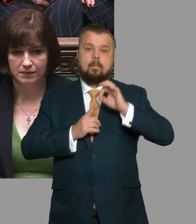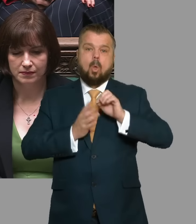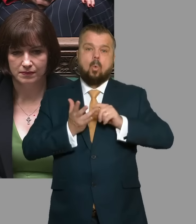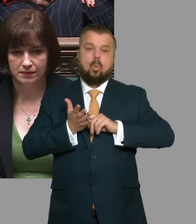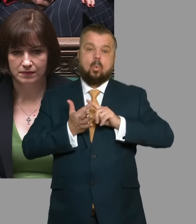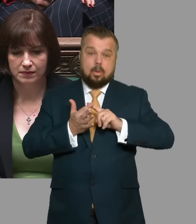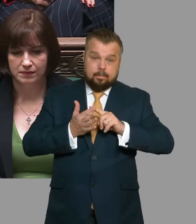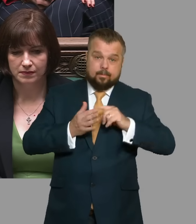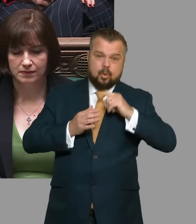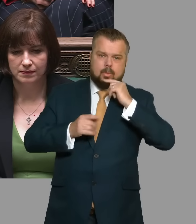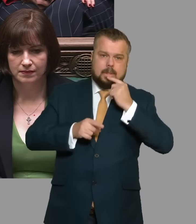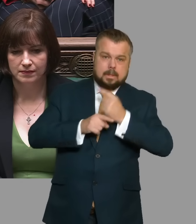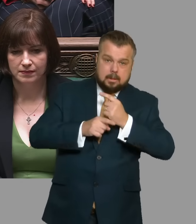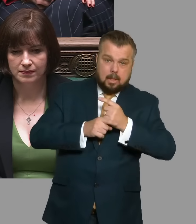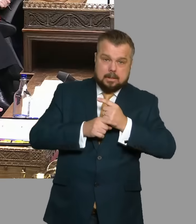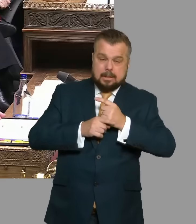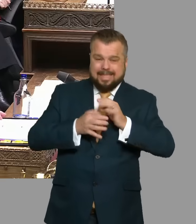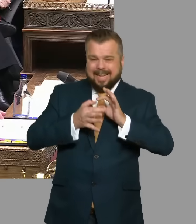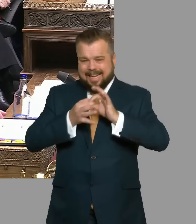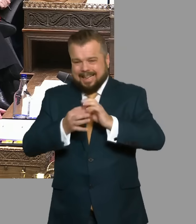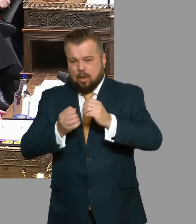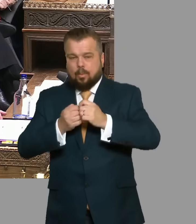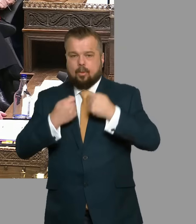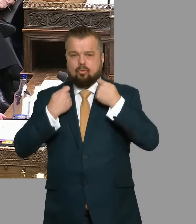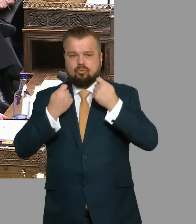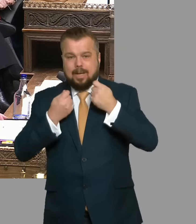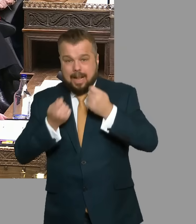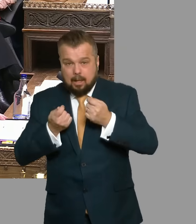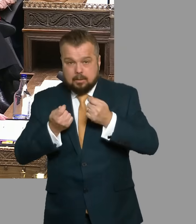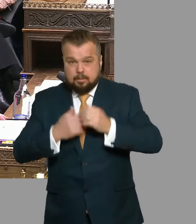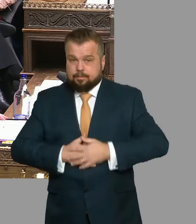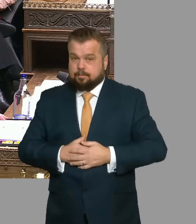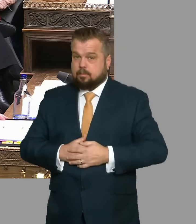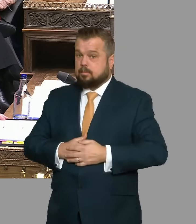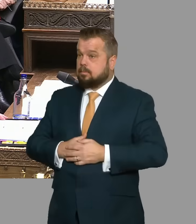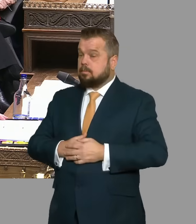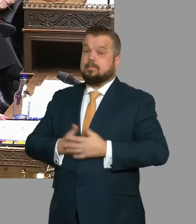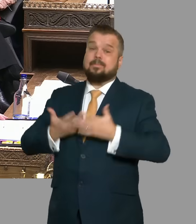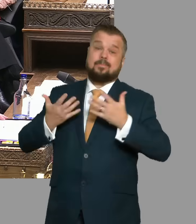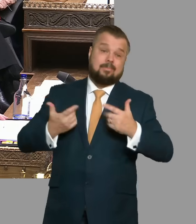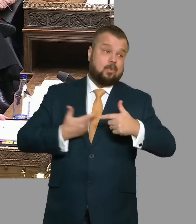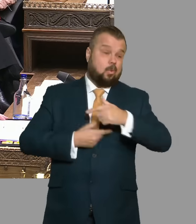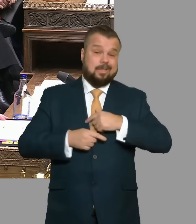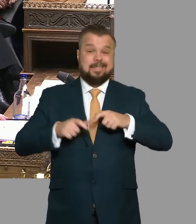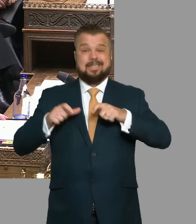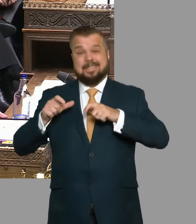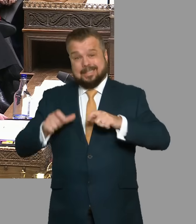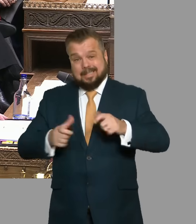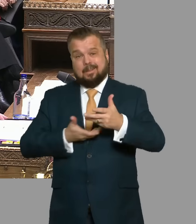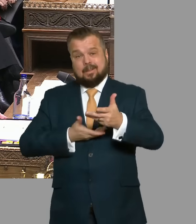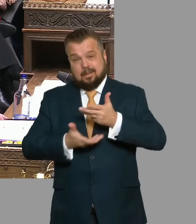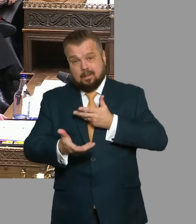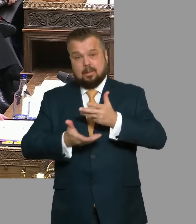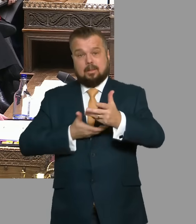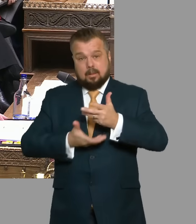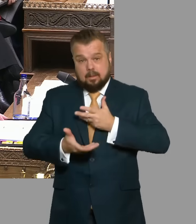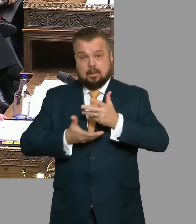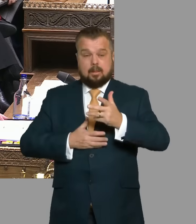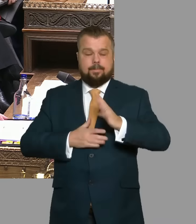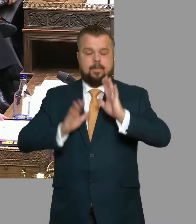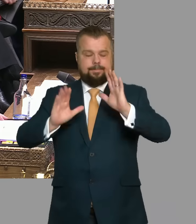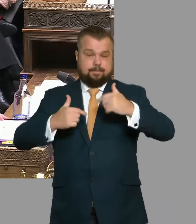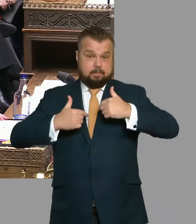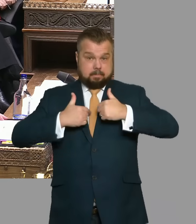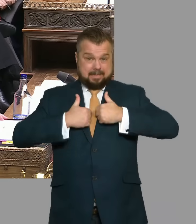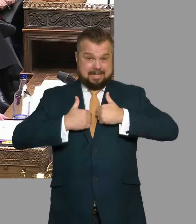on our principles and values. The first of those is that the future of Greenland is for the people of Greenland